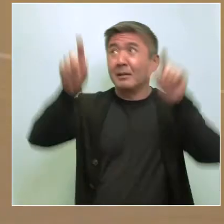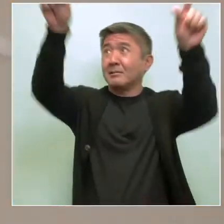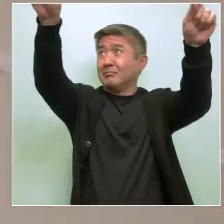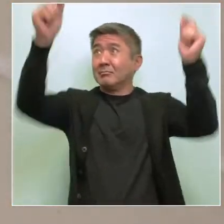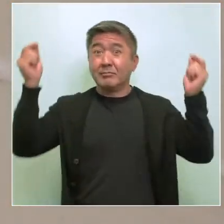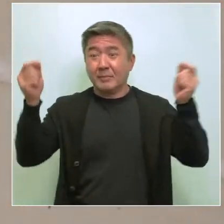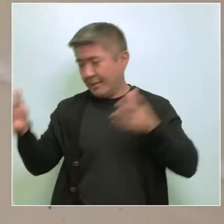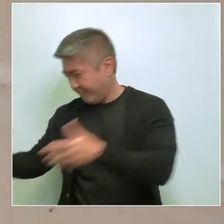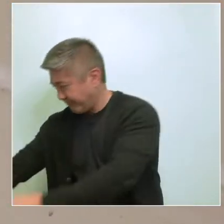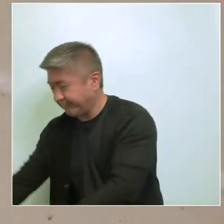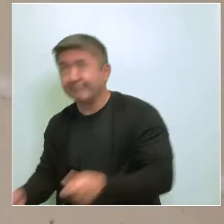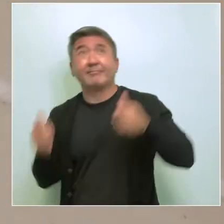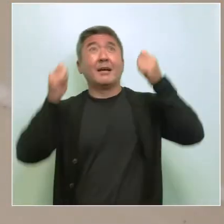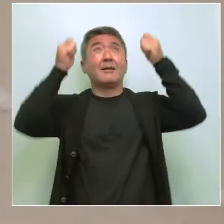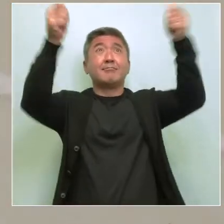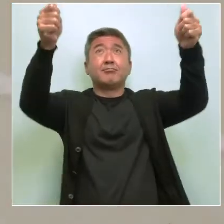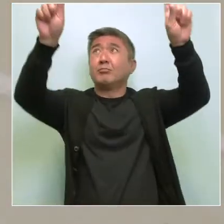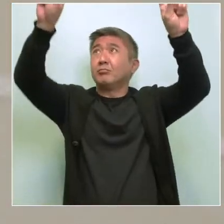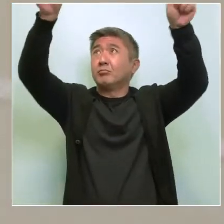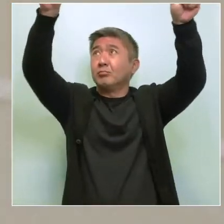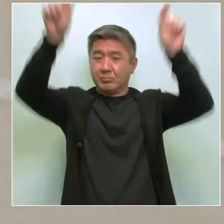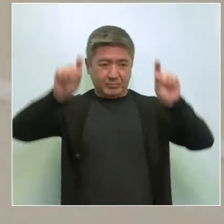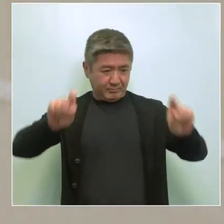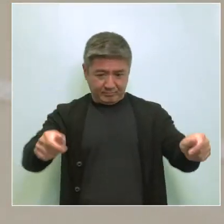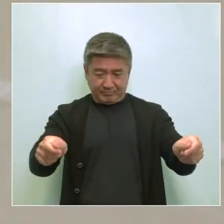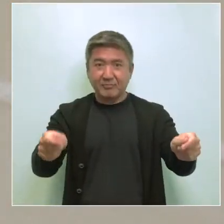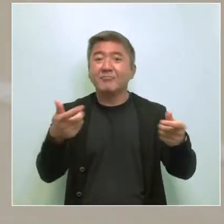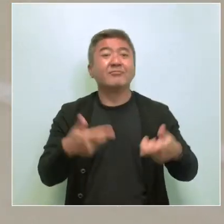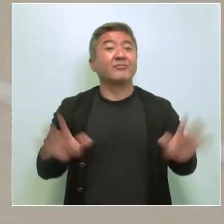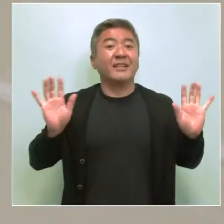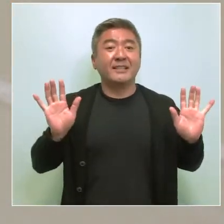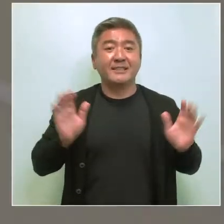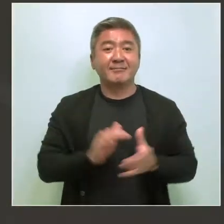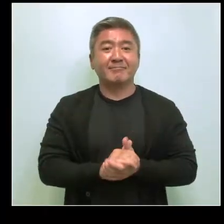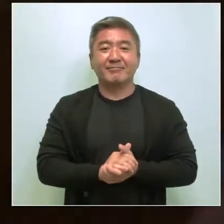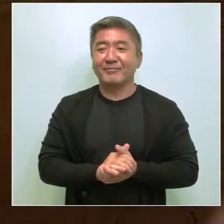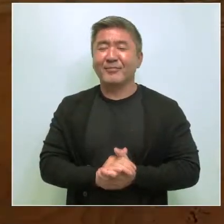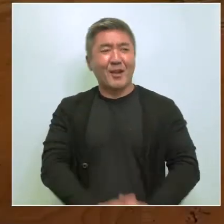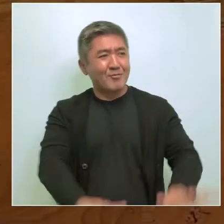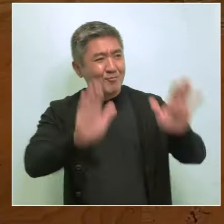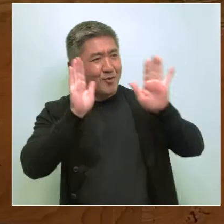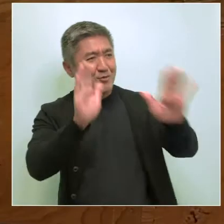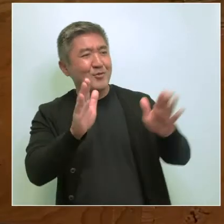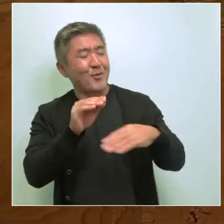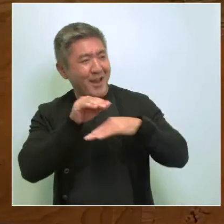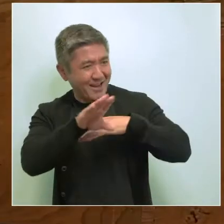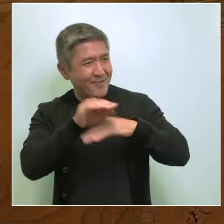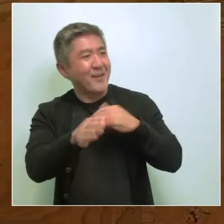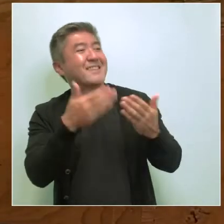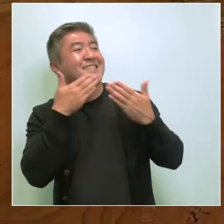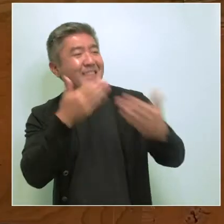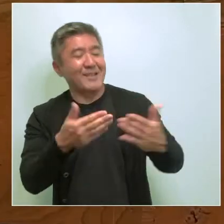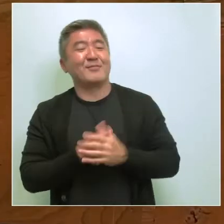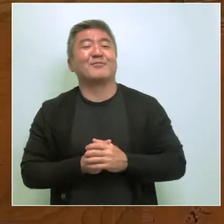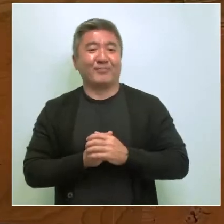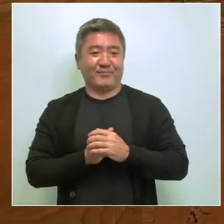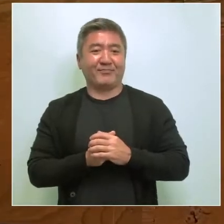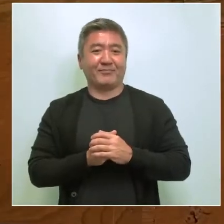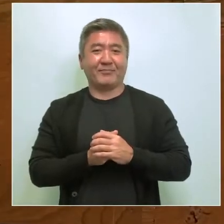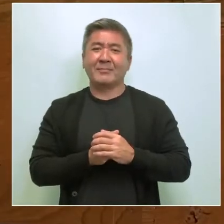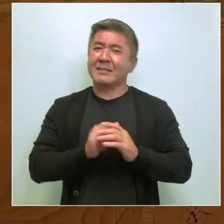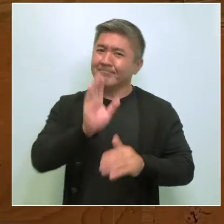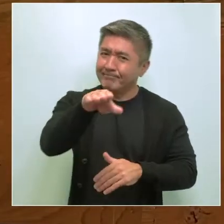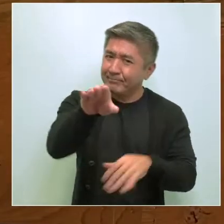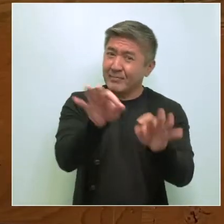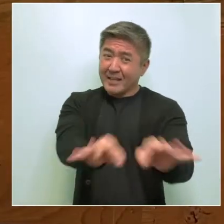cap off, you hang the panel, and you fasten it with this wing nut. All great advice, Dennis. Thank you for sharing with us. It's